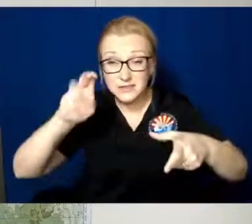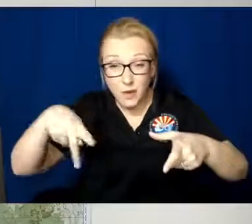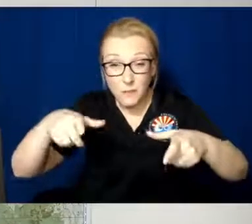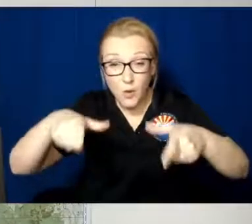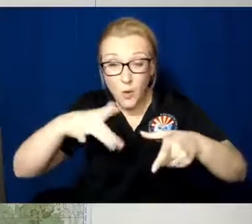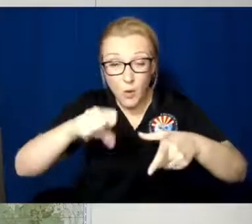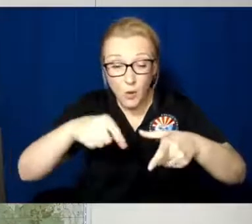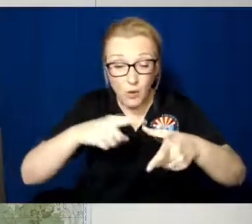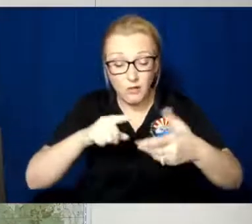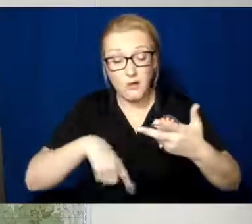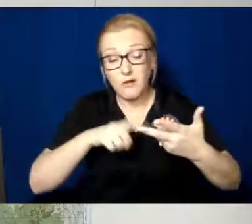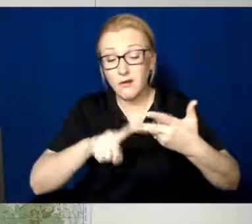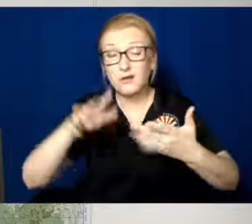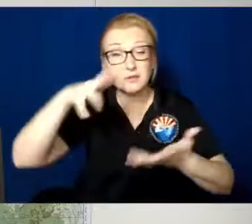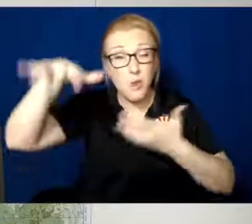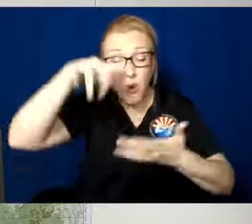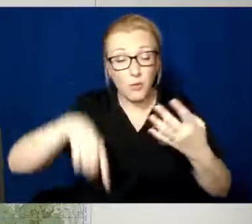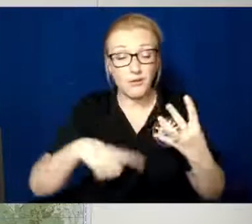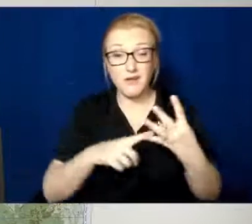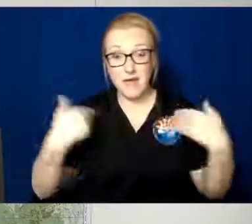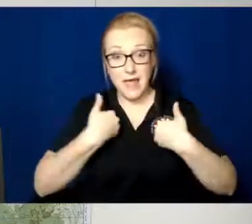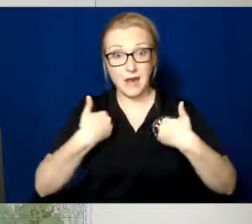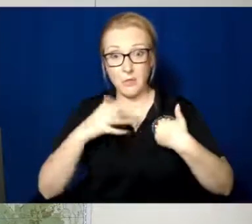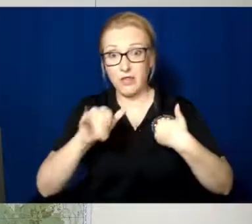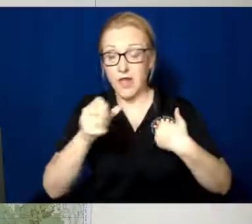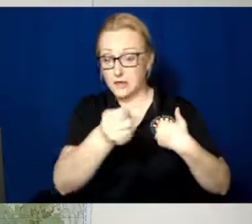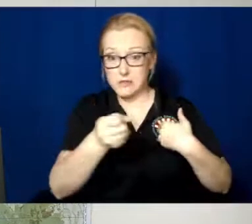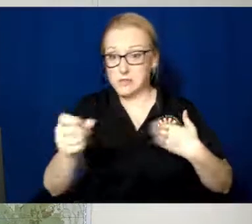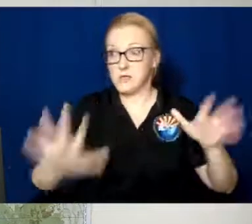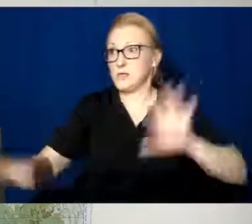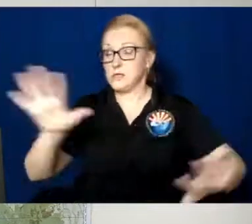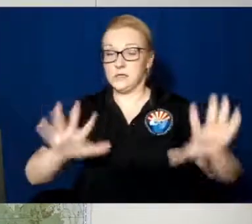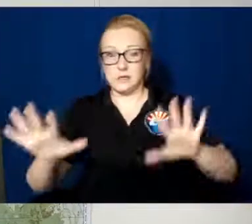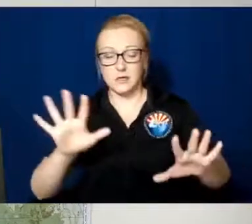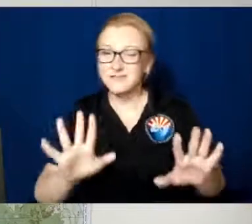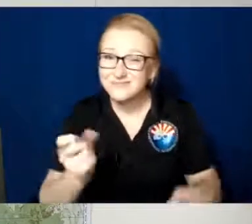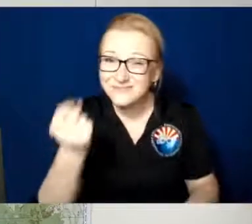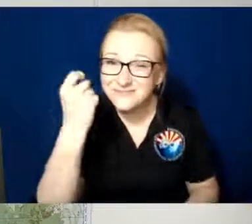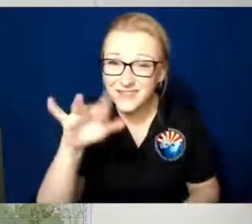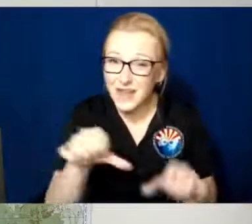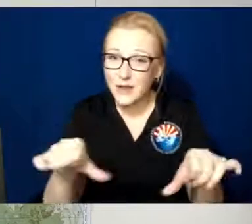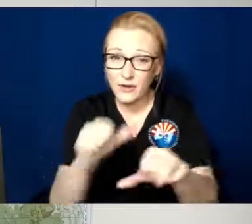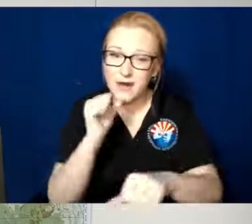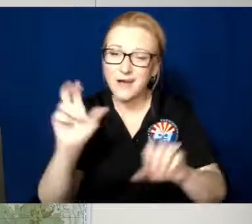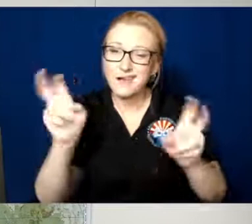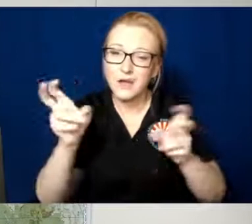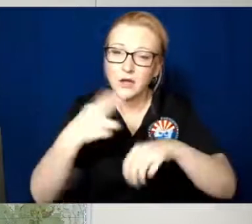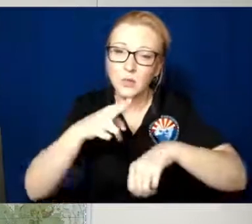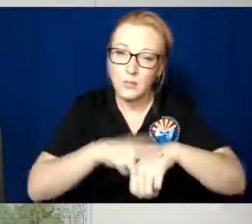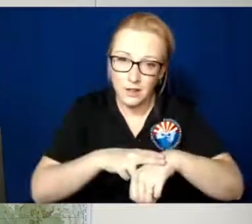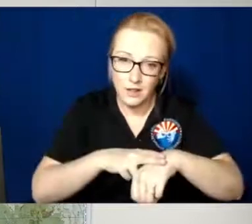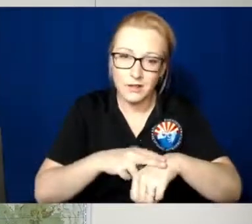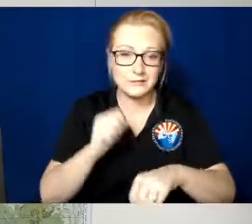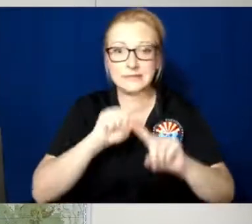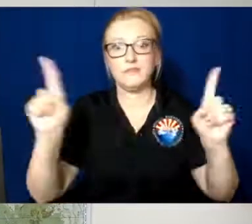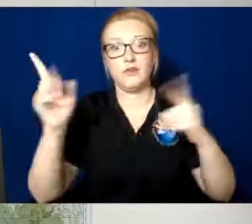have been displaced, so just know you're going into an area that's not normal like it was before you left the fire. And we just encourage people to be